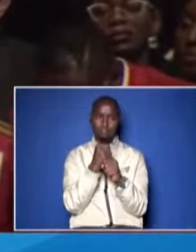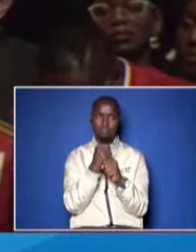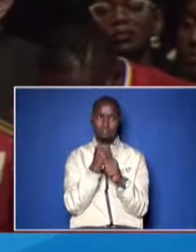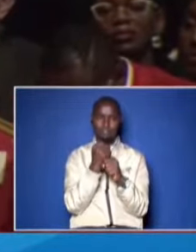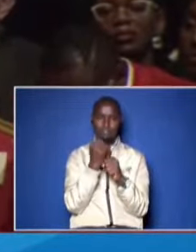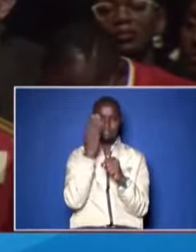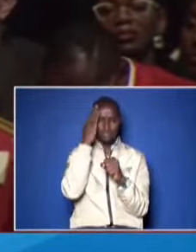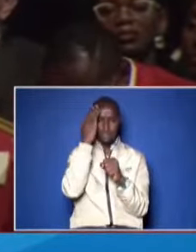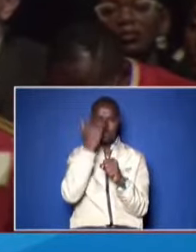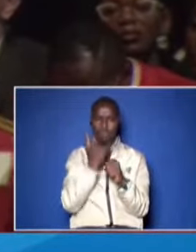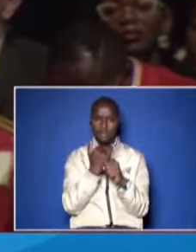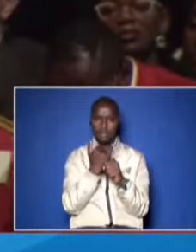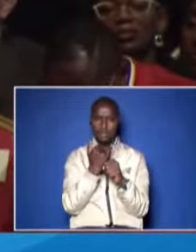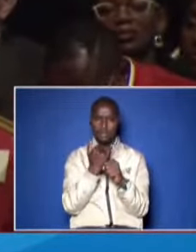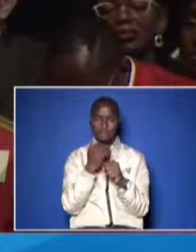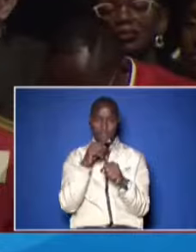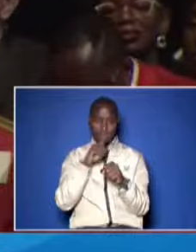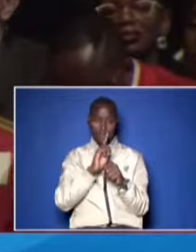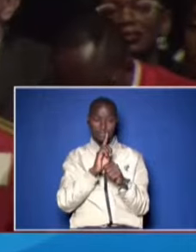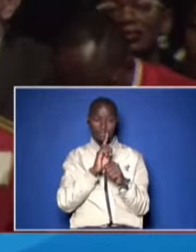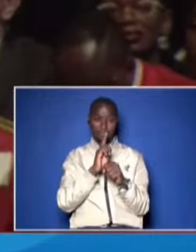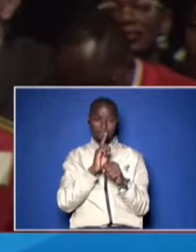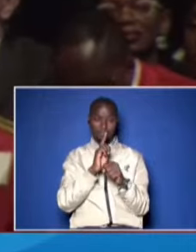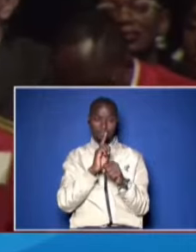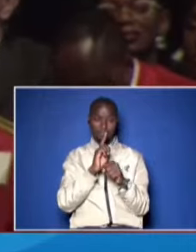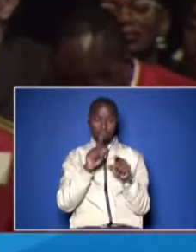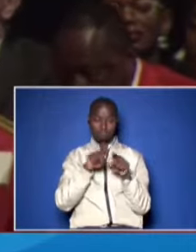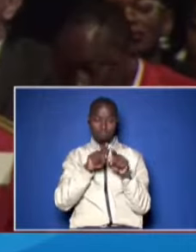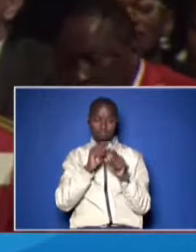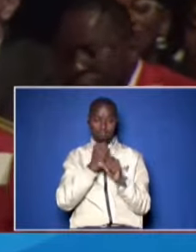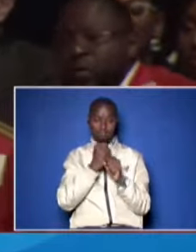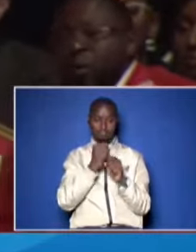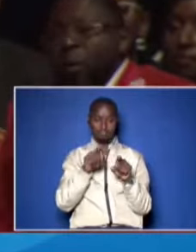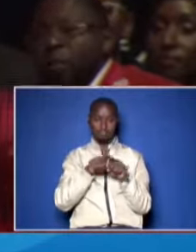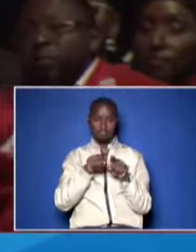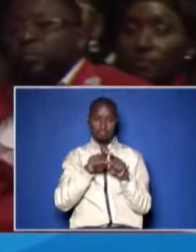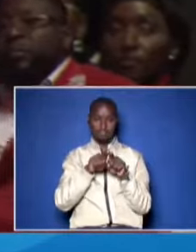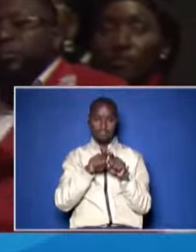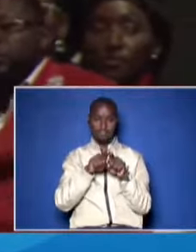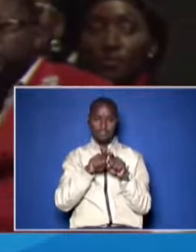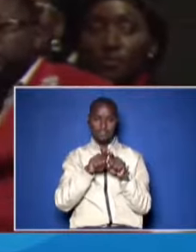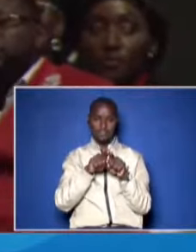year I'm doing it I've been doing it for 10 years